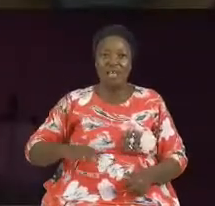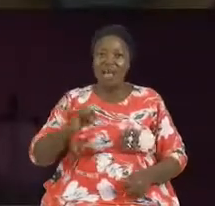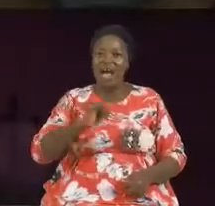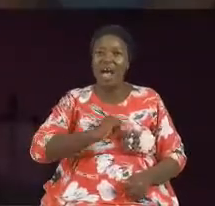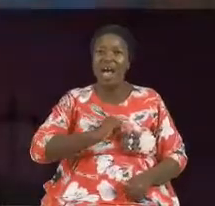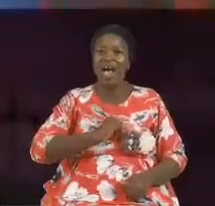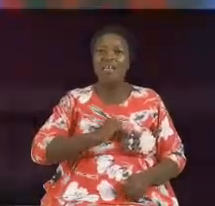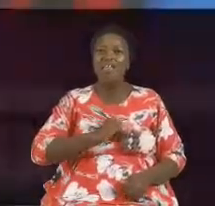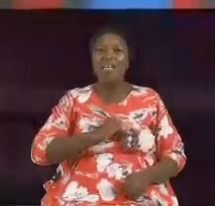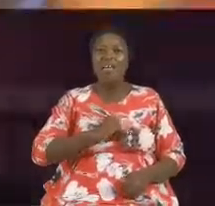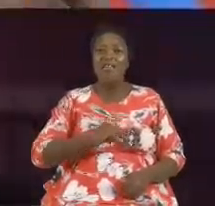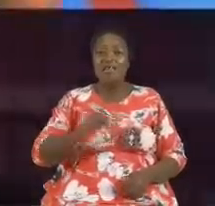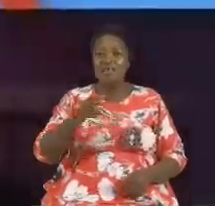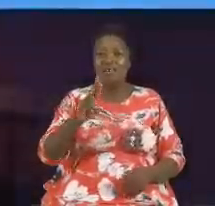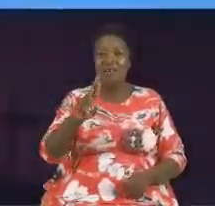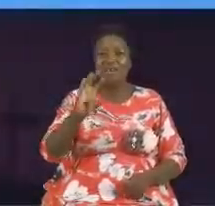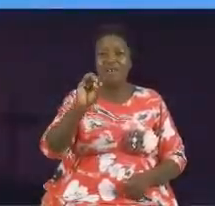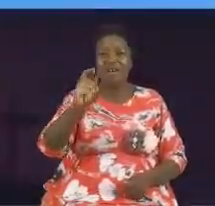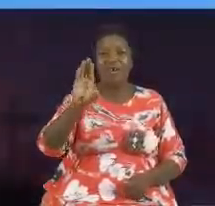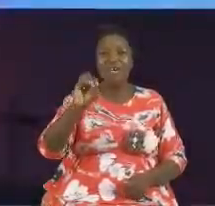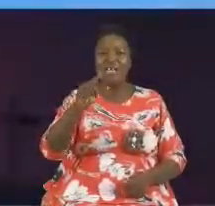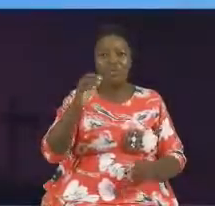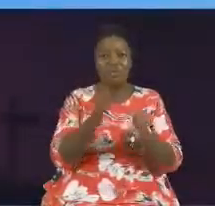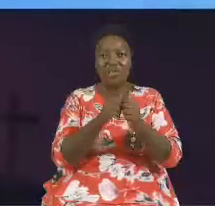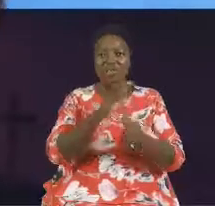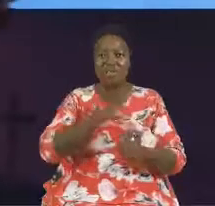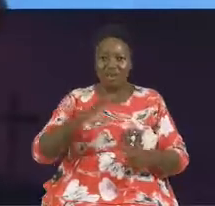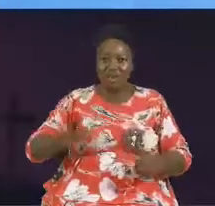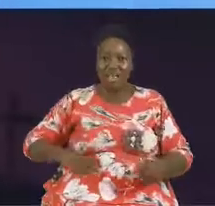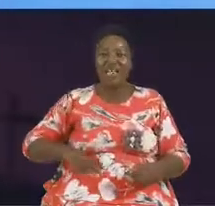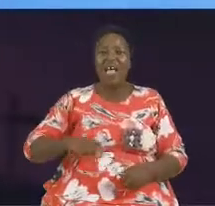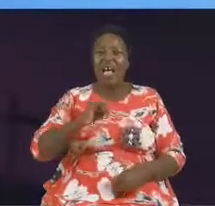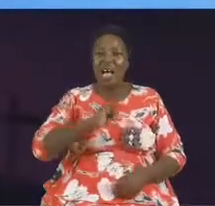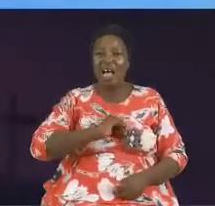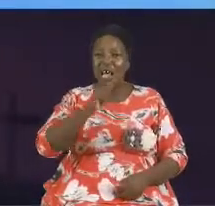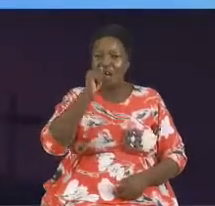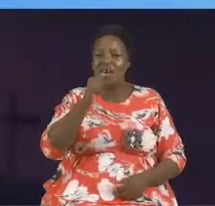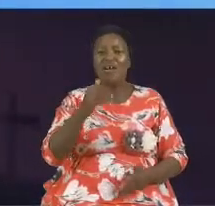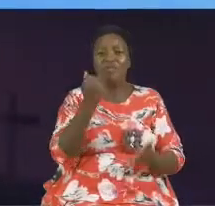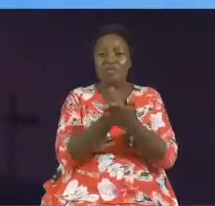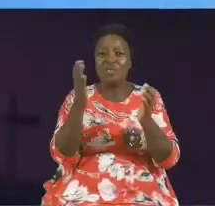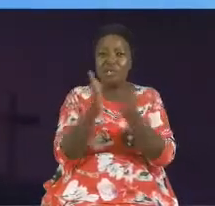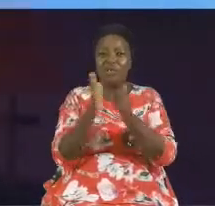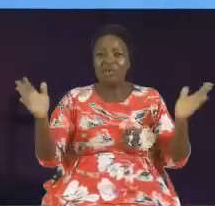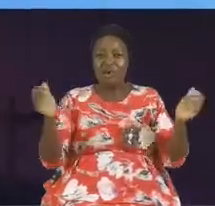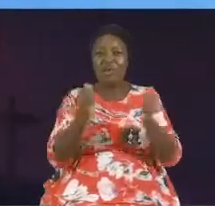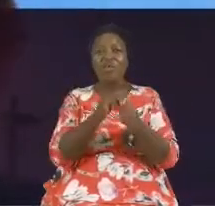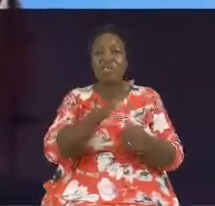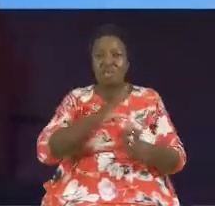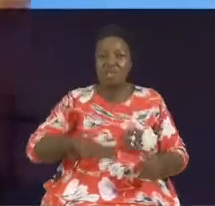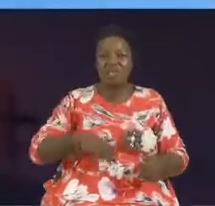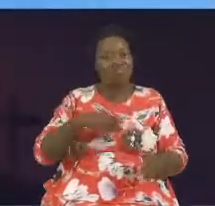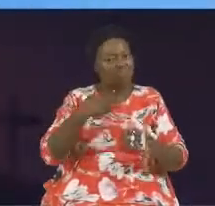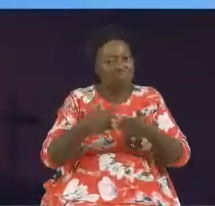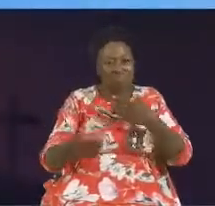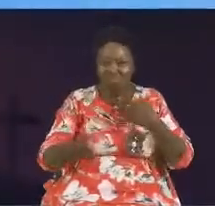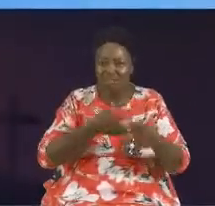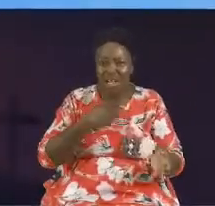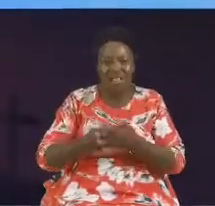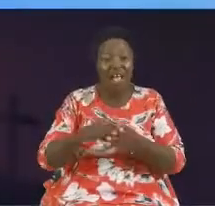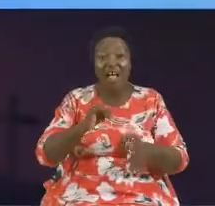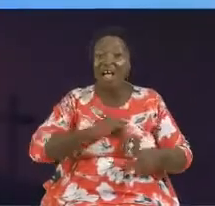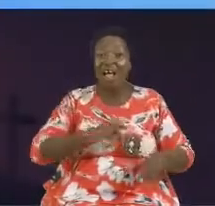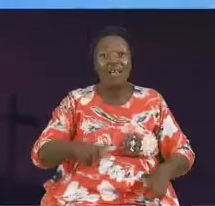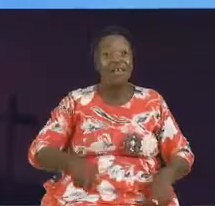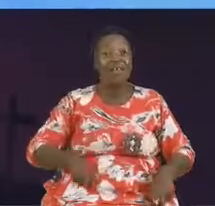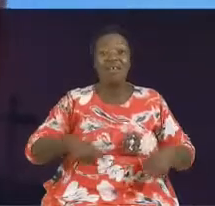am crucified with Christ. I identify with Christ. I am crucified